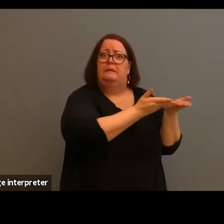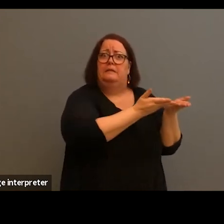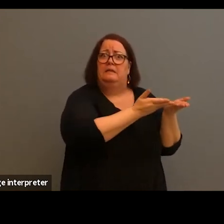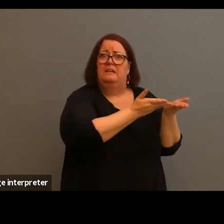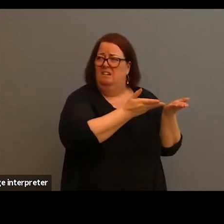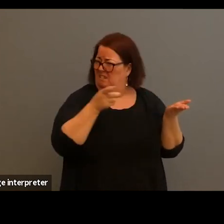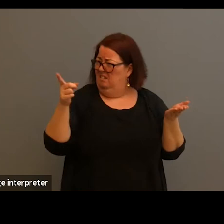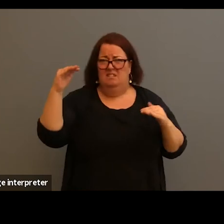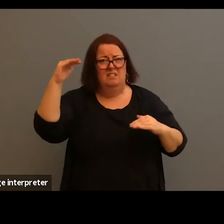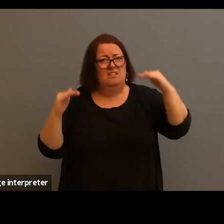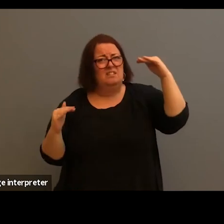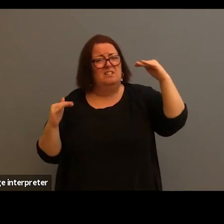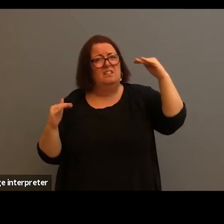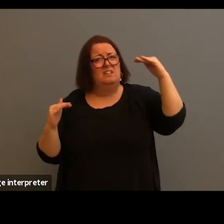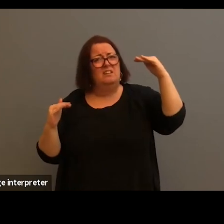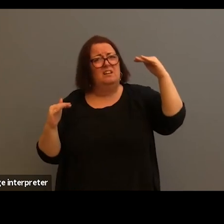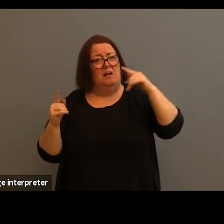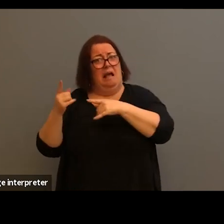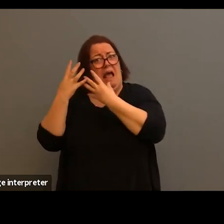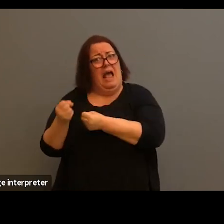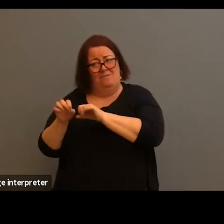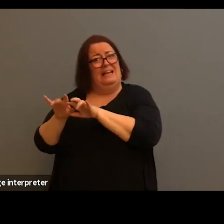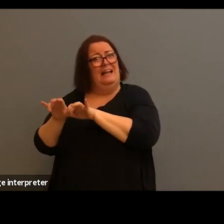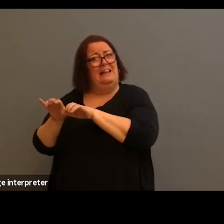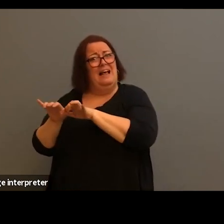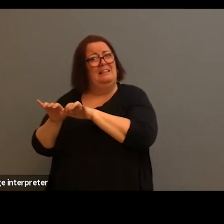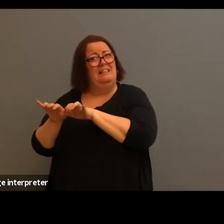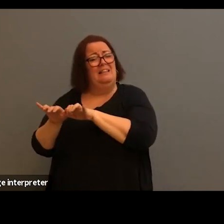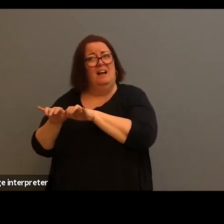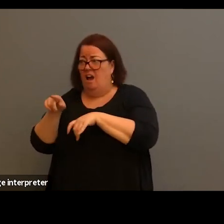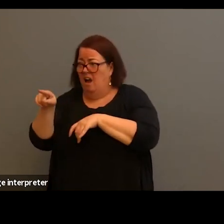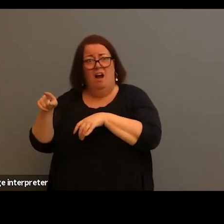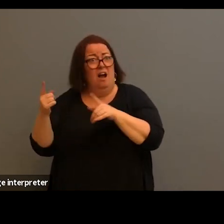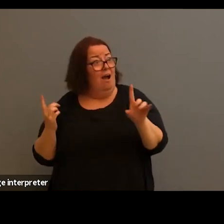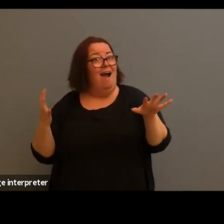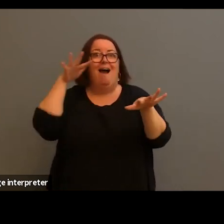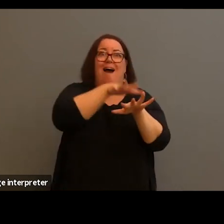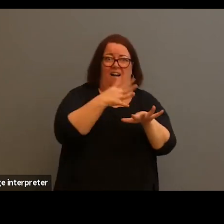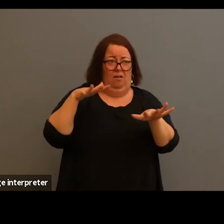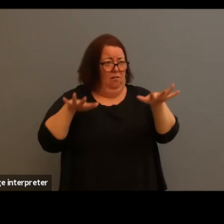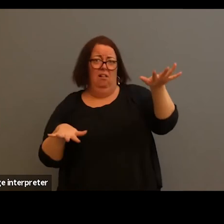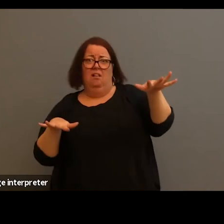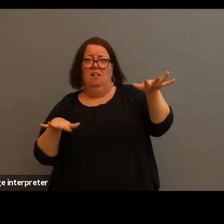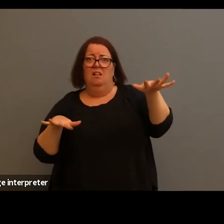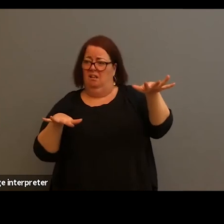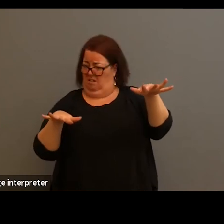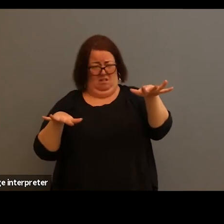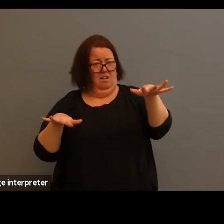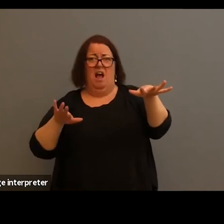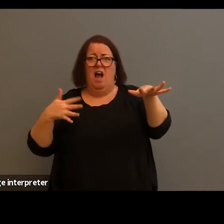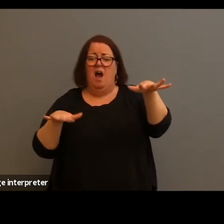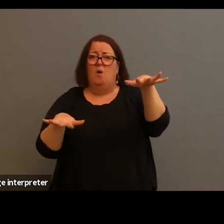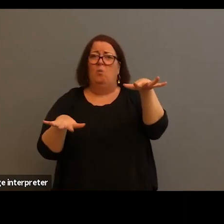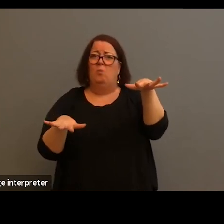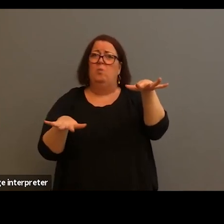65%. This also reflects in the health situation, but